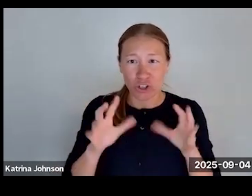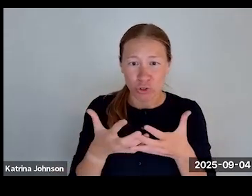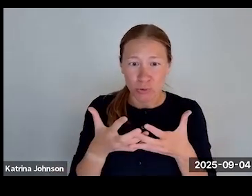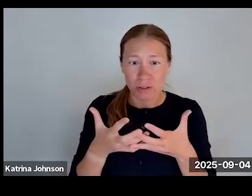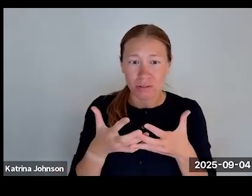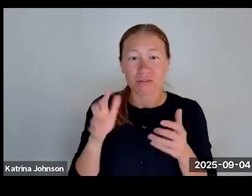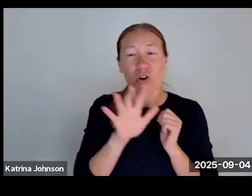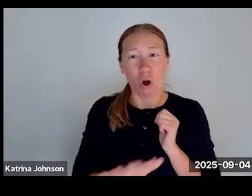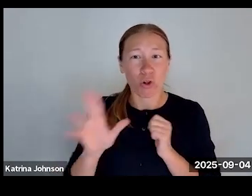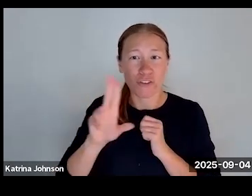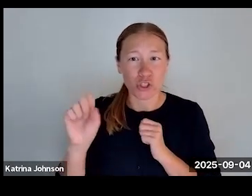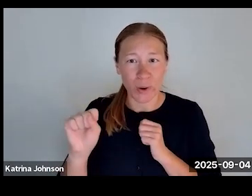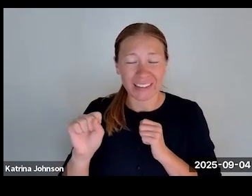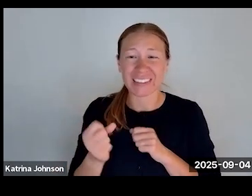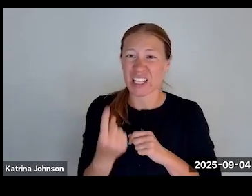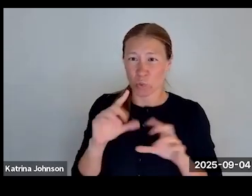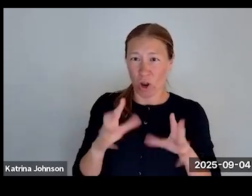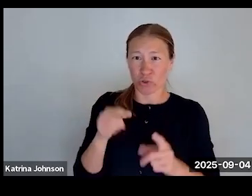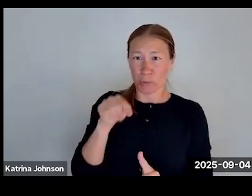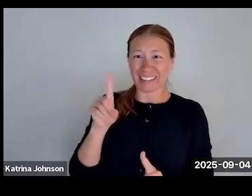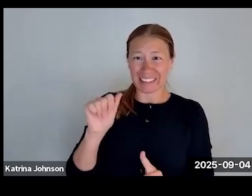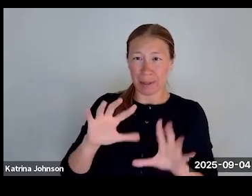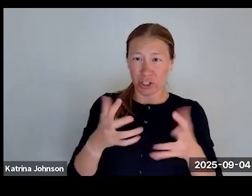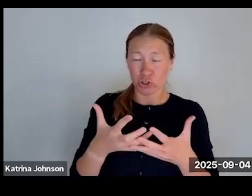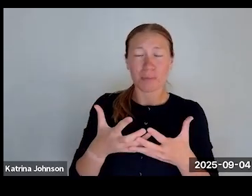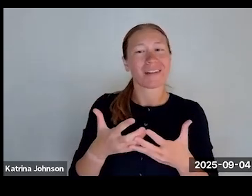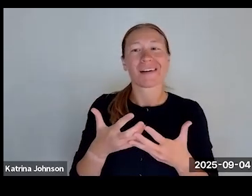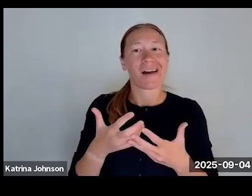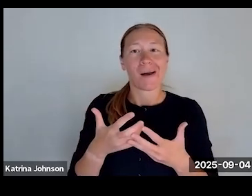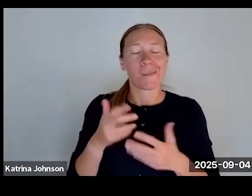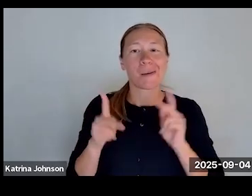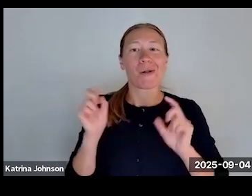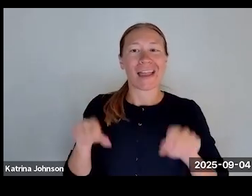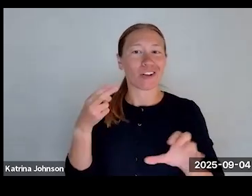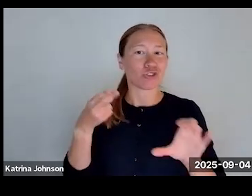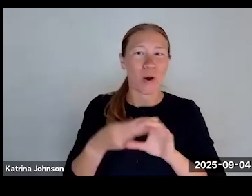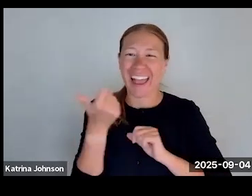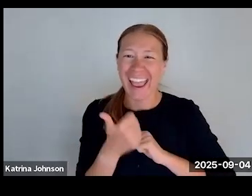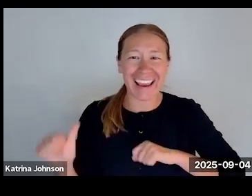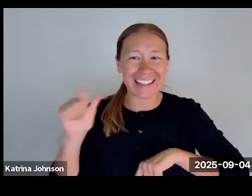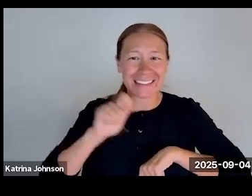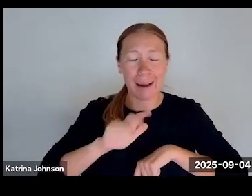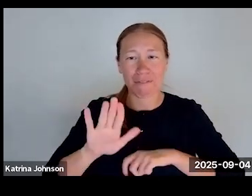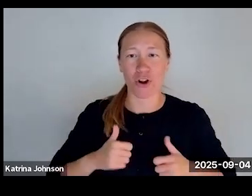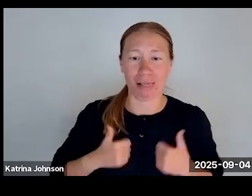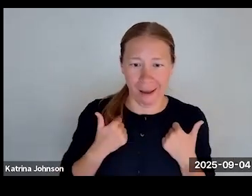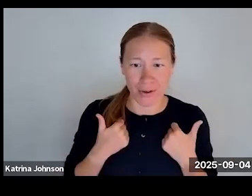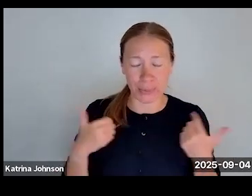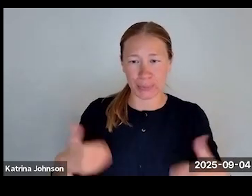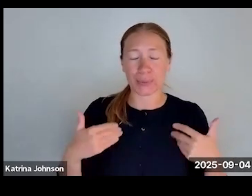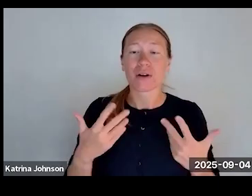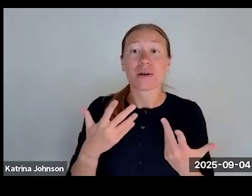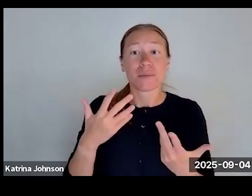that anyone can join at any point in their lifetime. Yet people with disabilities experience unemployment